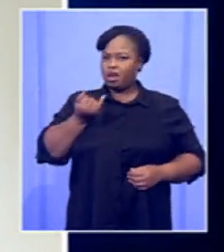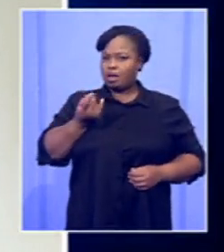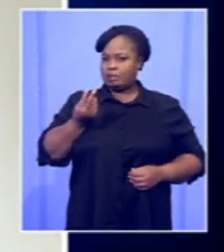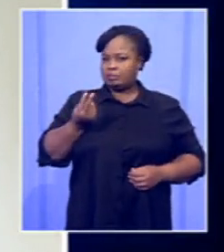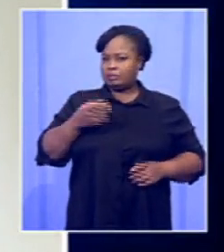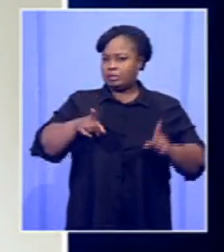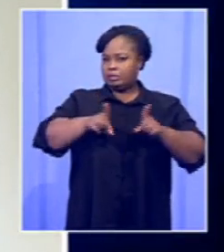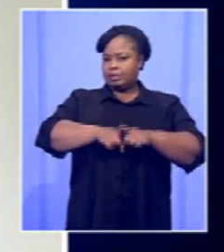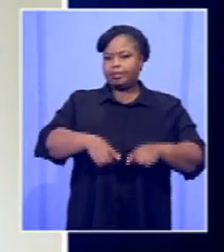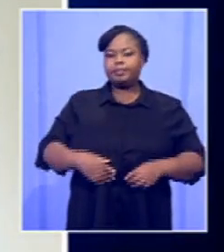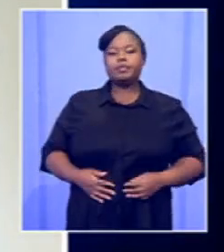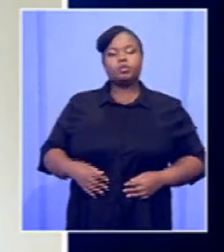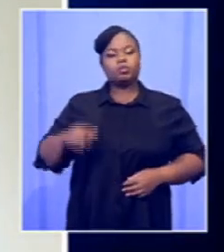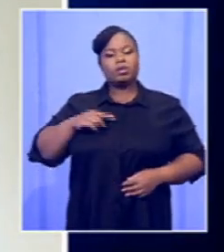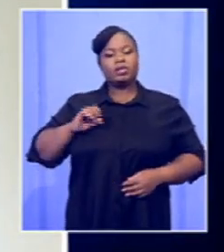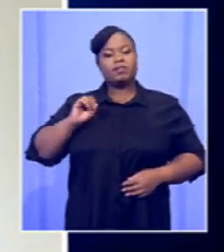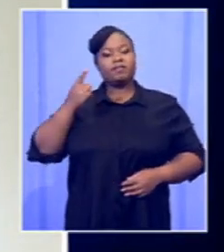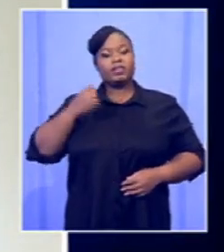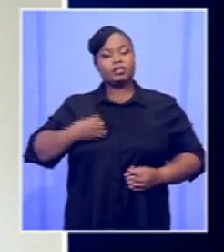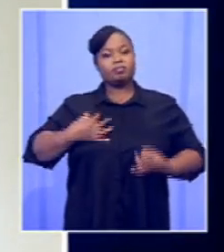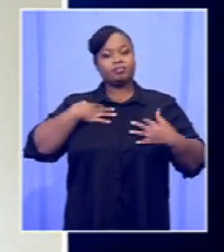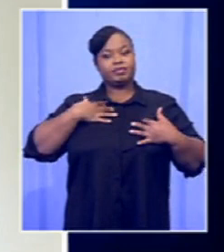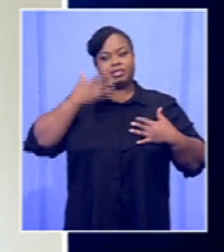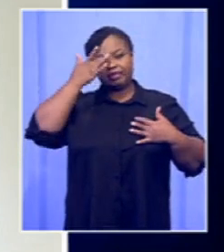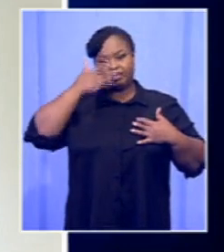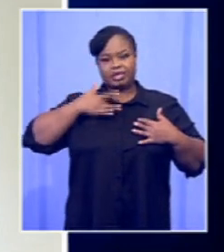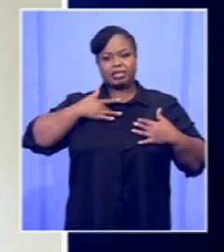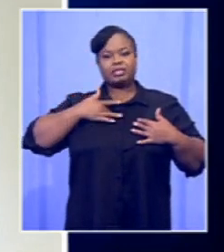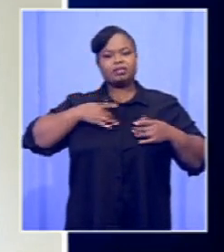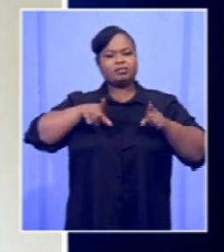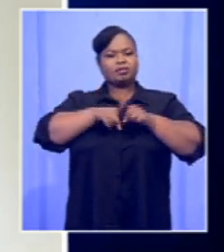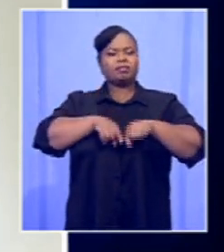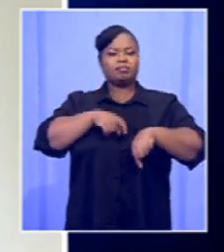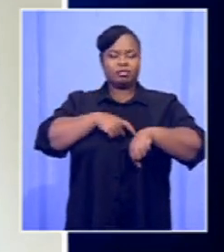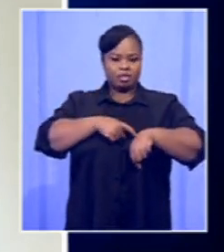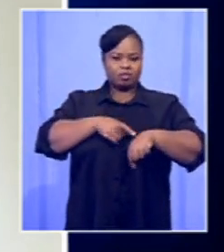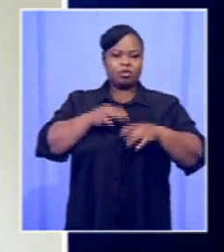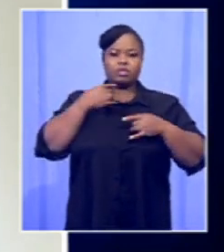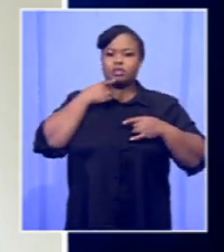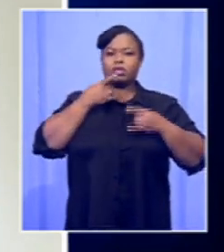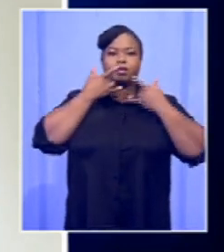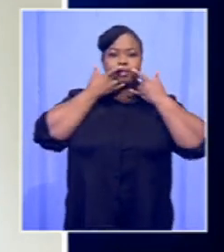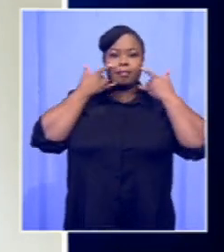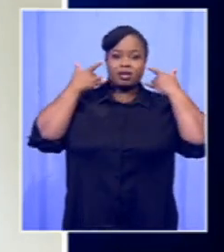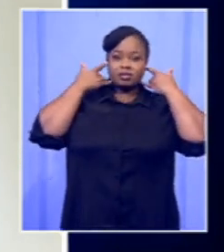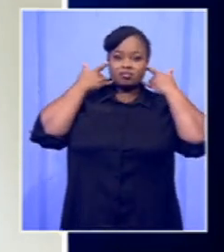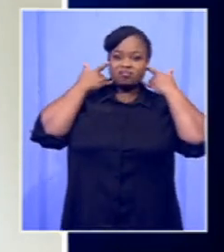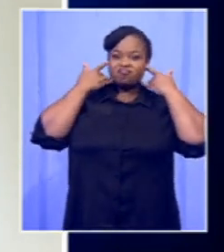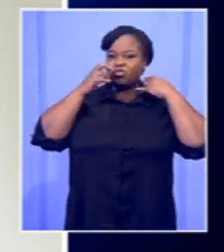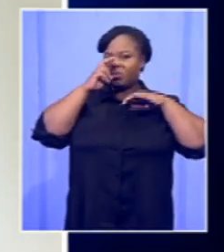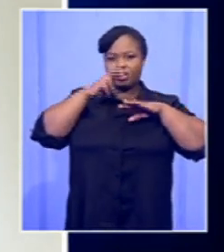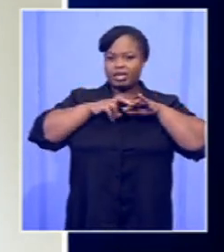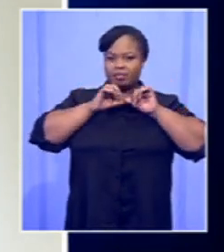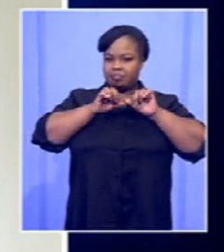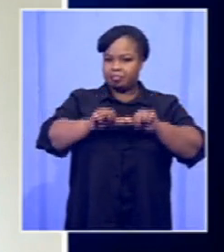So I think even the first outbreak came about at the same time whereby, masks were no longer mandated to, put